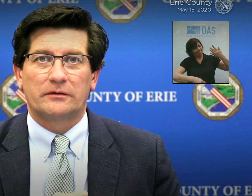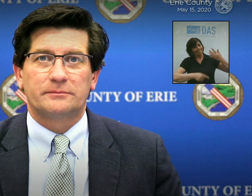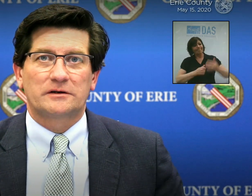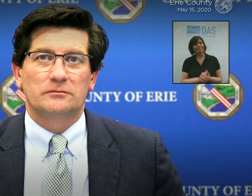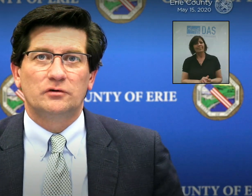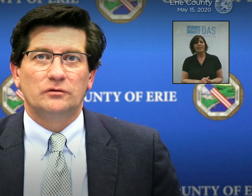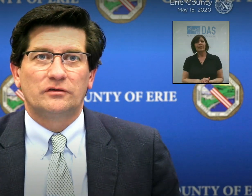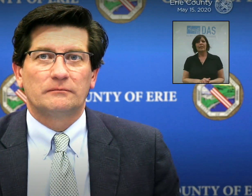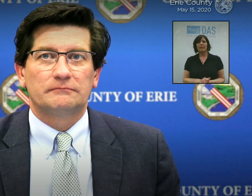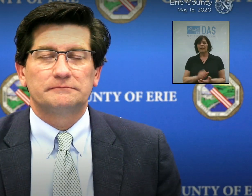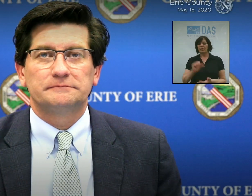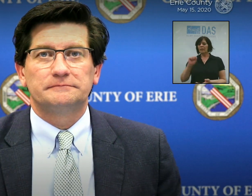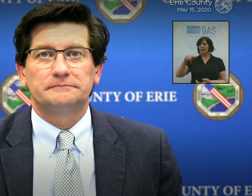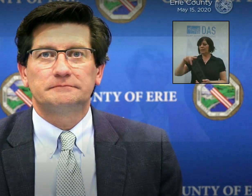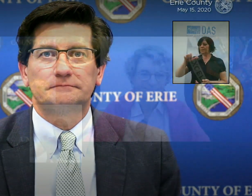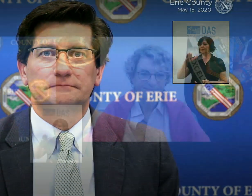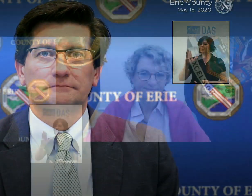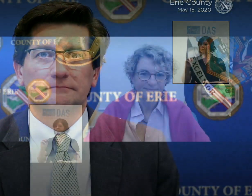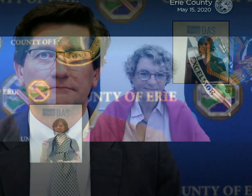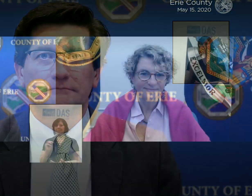Stephen Marth, Spectrum News.